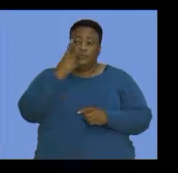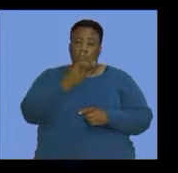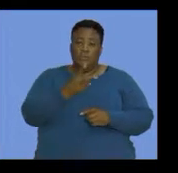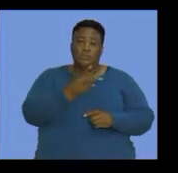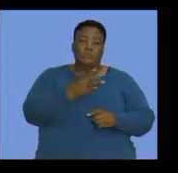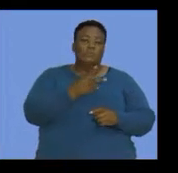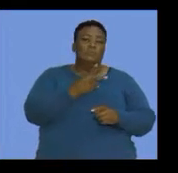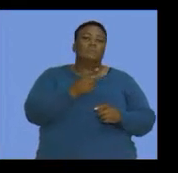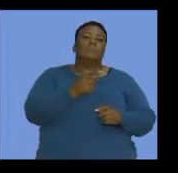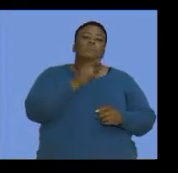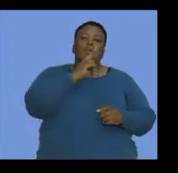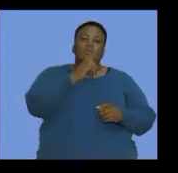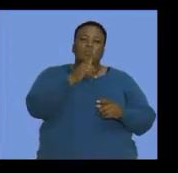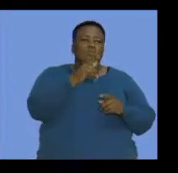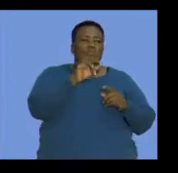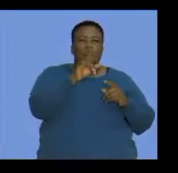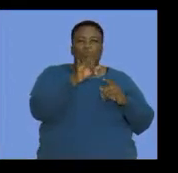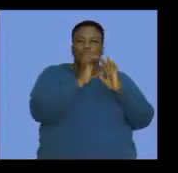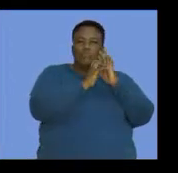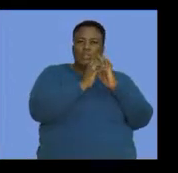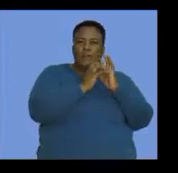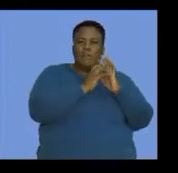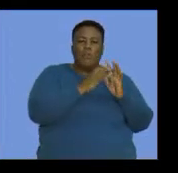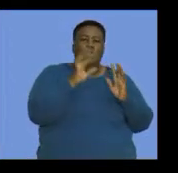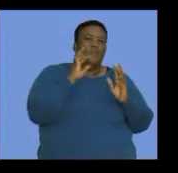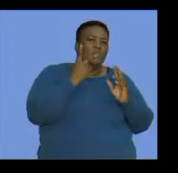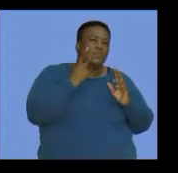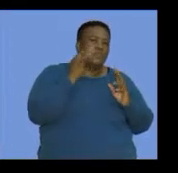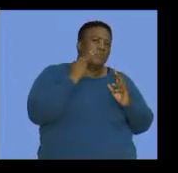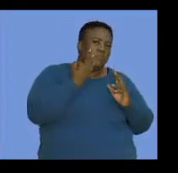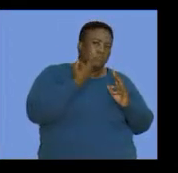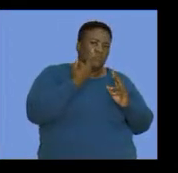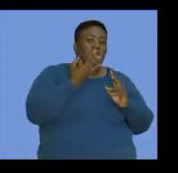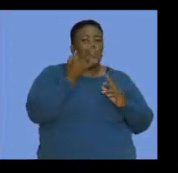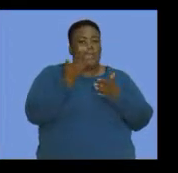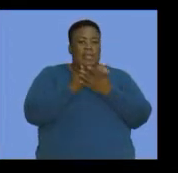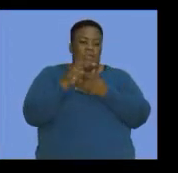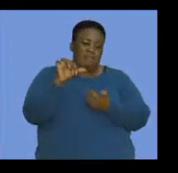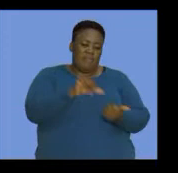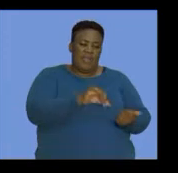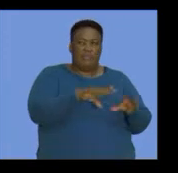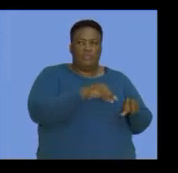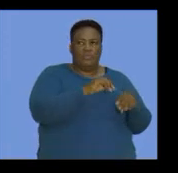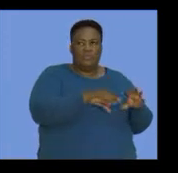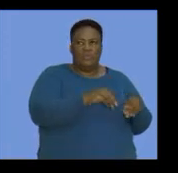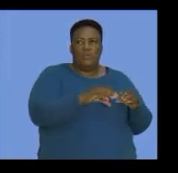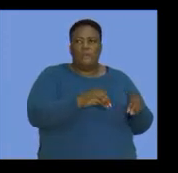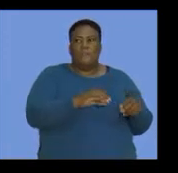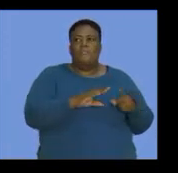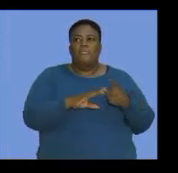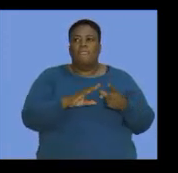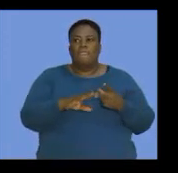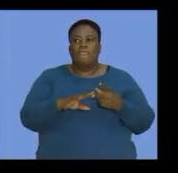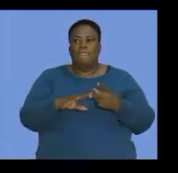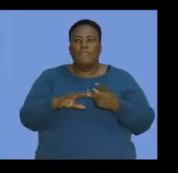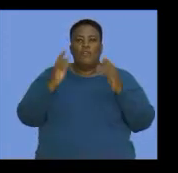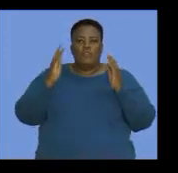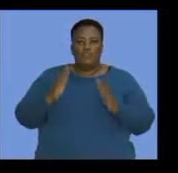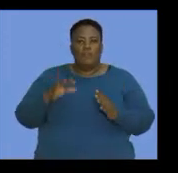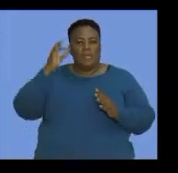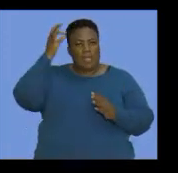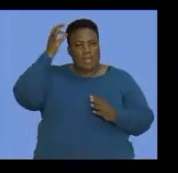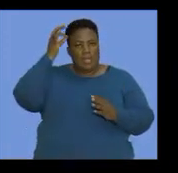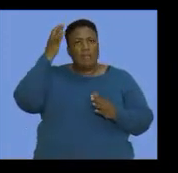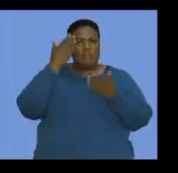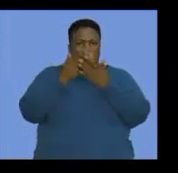see, I mentioned the examples of your plant material, and these all can be returned into the soil. Human hair will degrade, as well